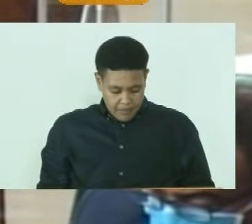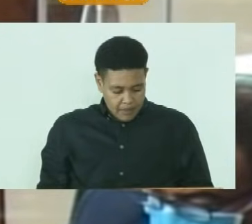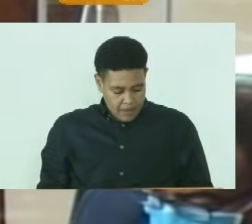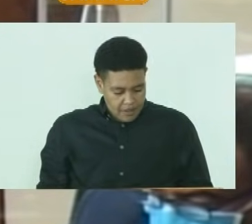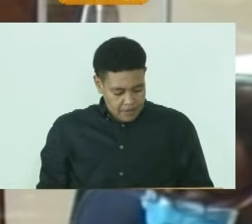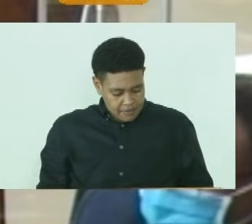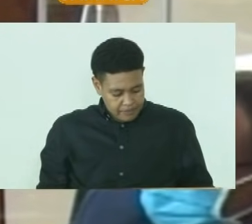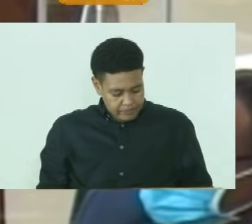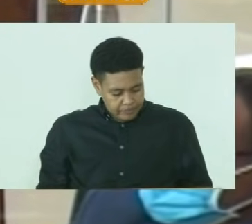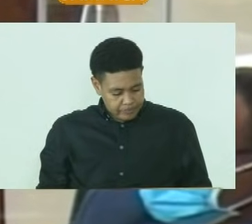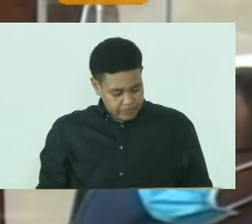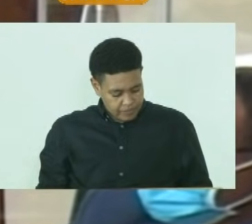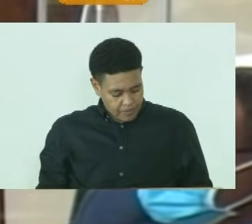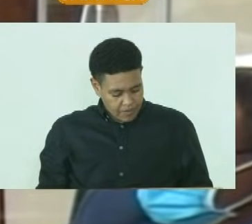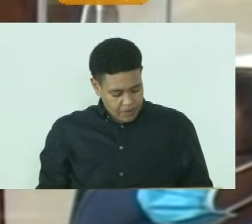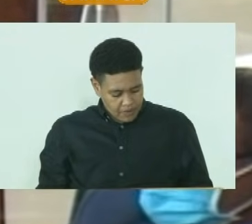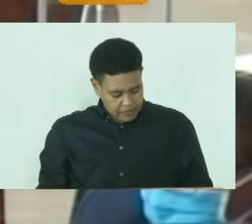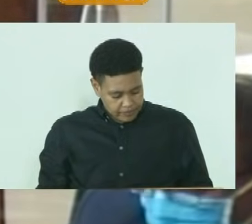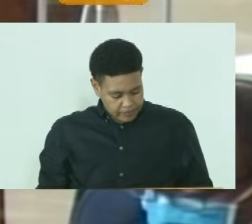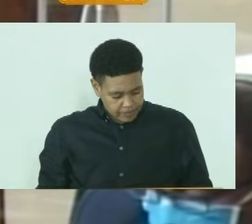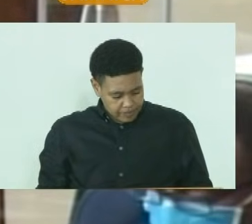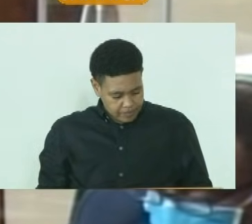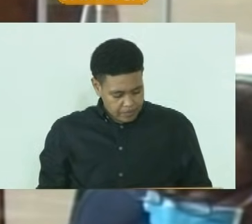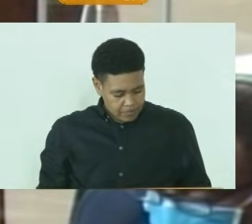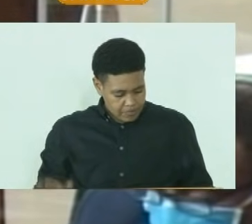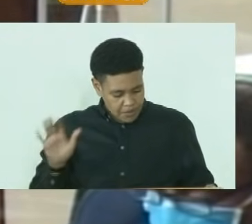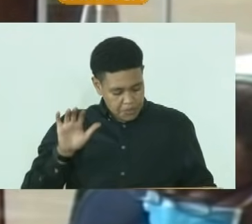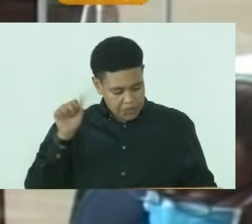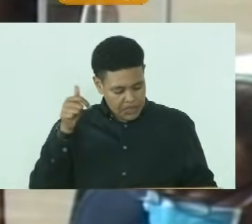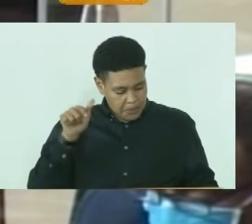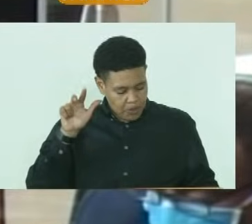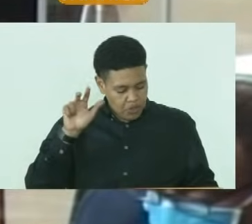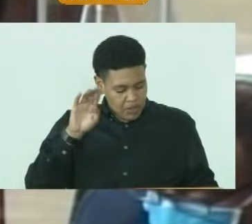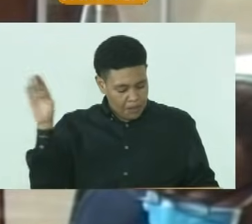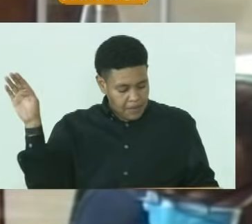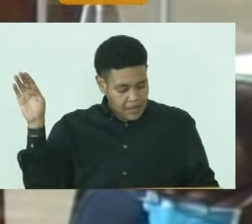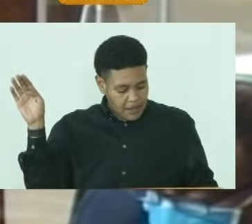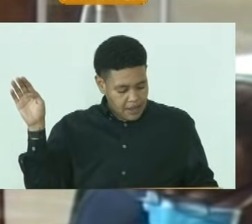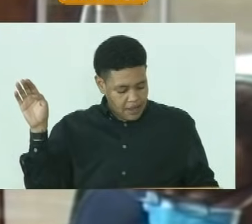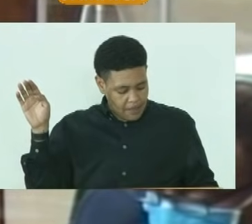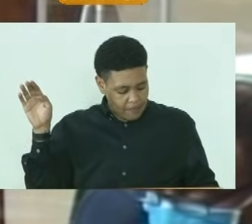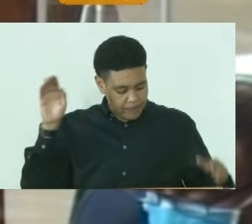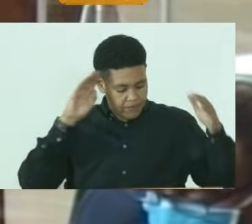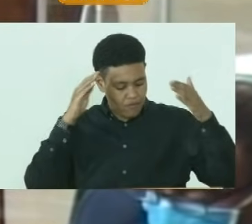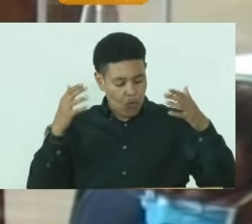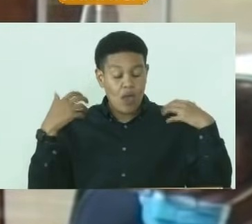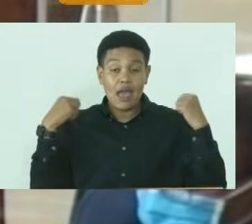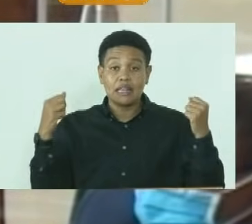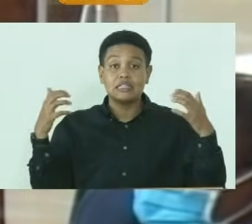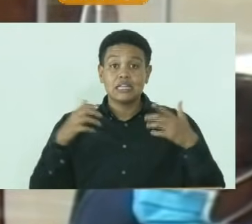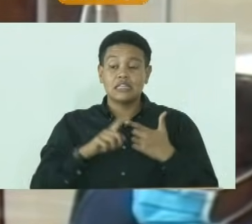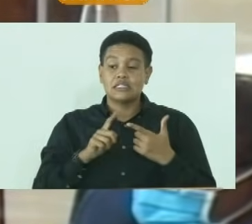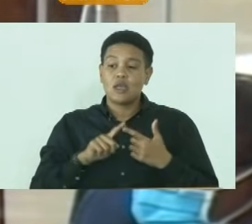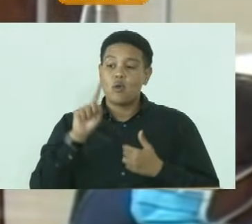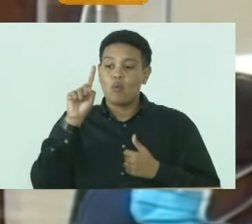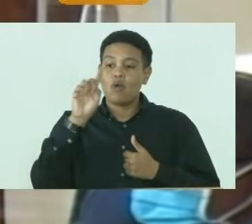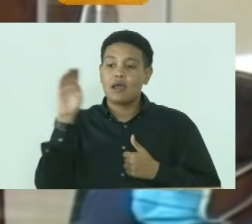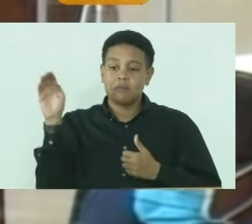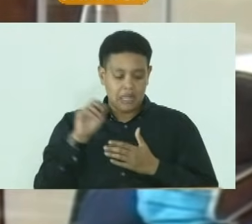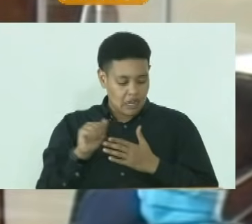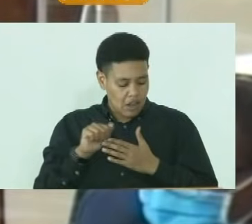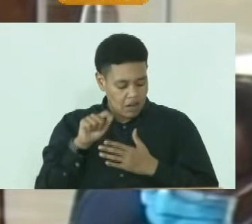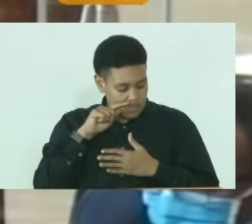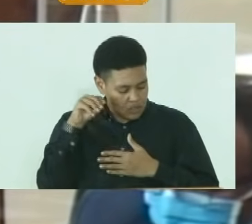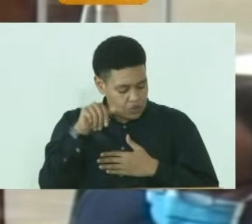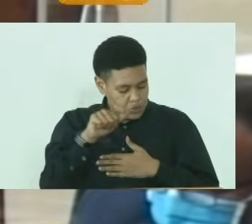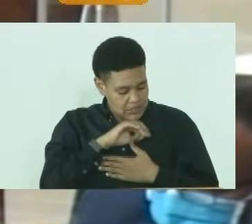Approximately $10.3 billion of this increase will be directed towards the health sector, and it includes $1 billion to